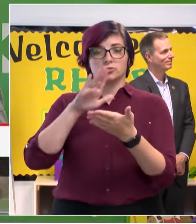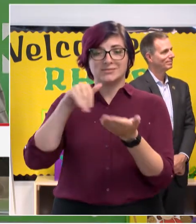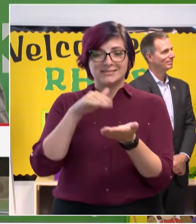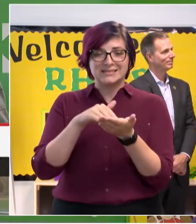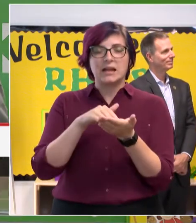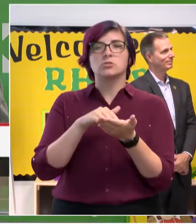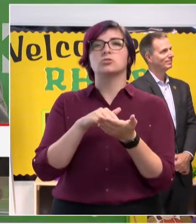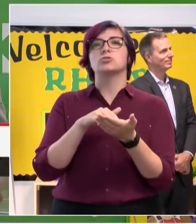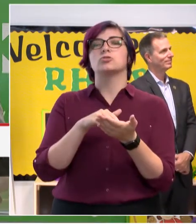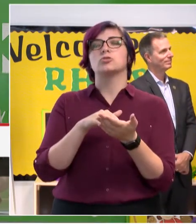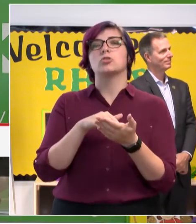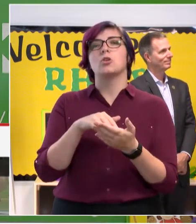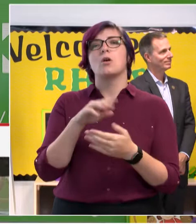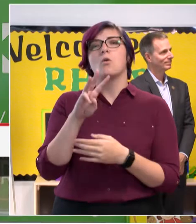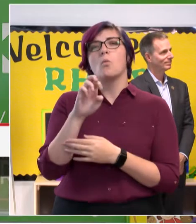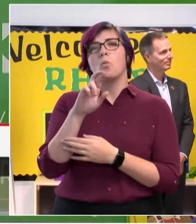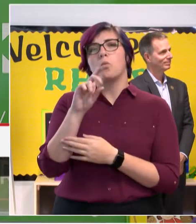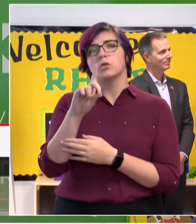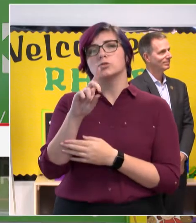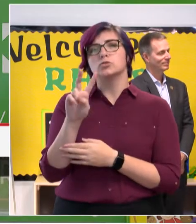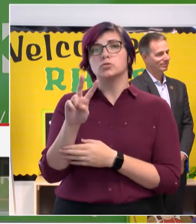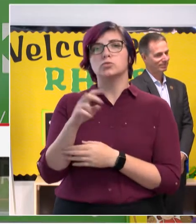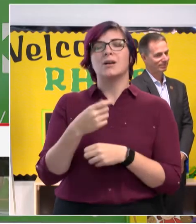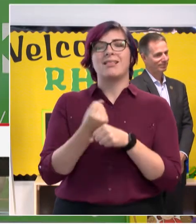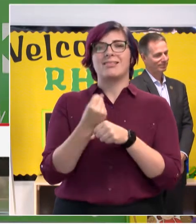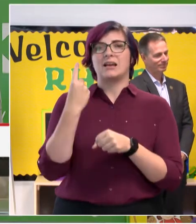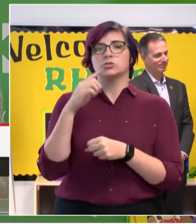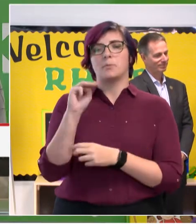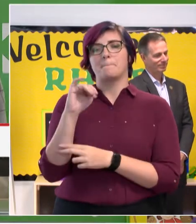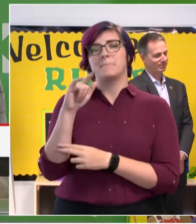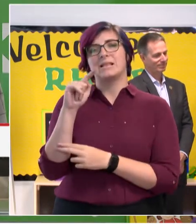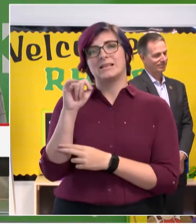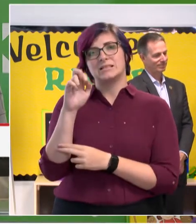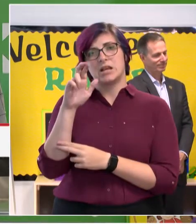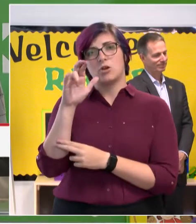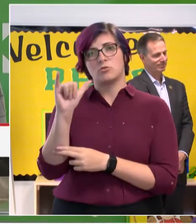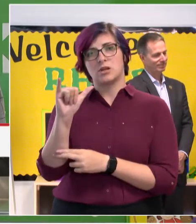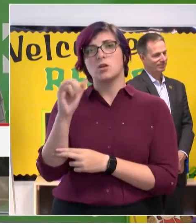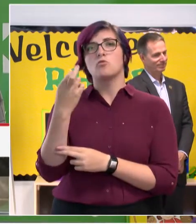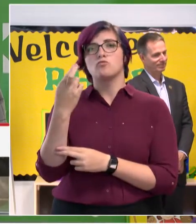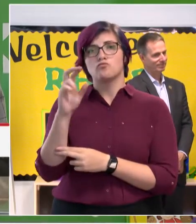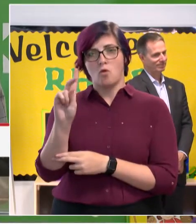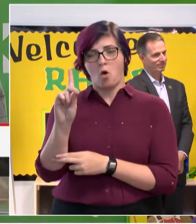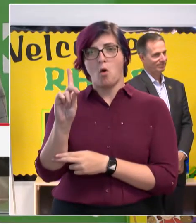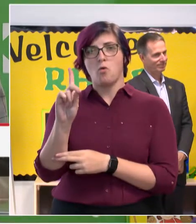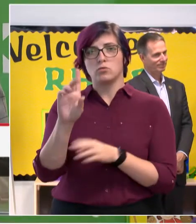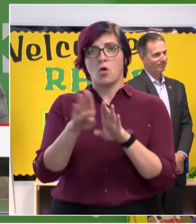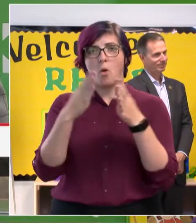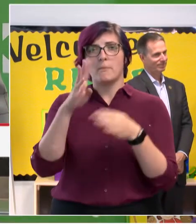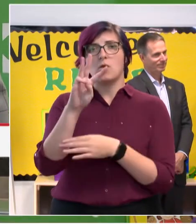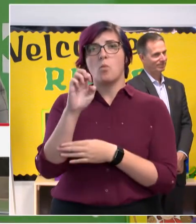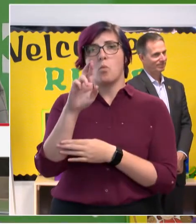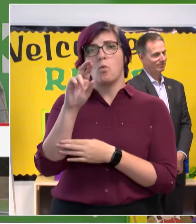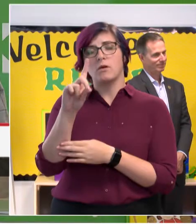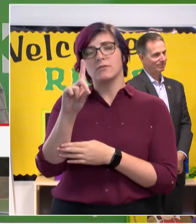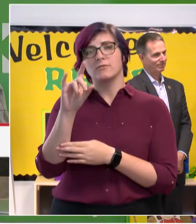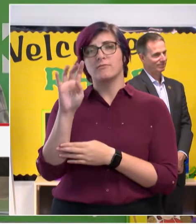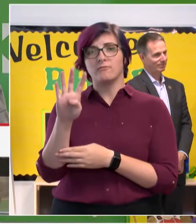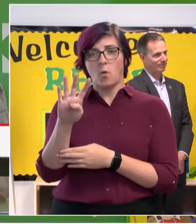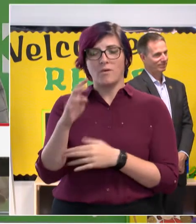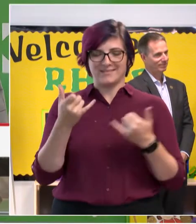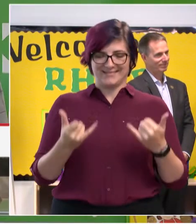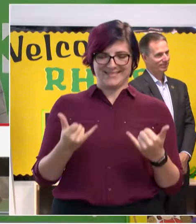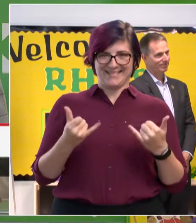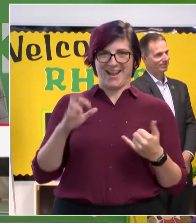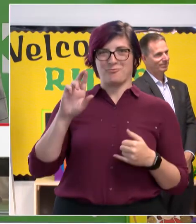Military Road Early Learning Center in Ward 4. Today, Randle Highlands Early Learning Center in Ward